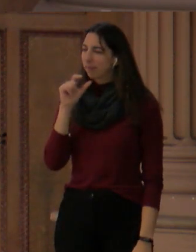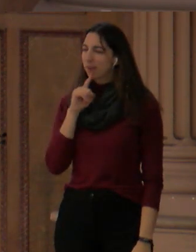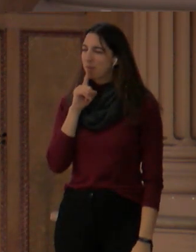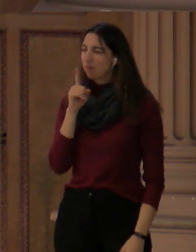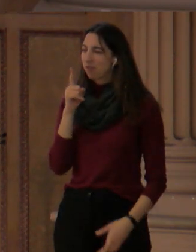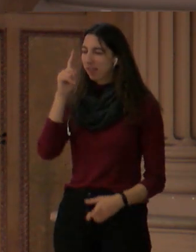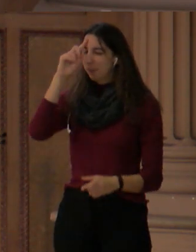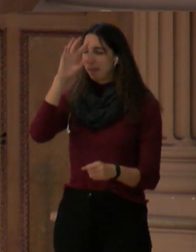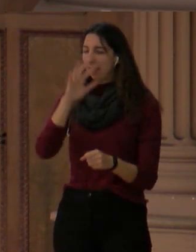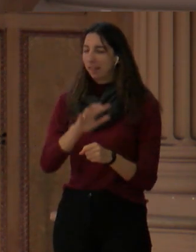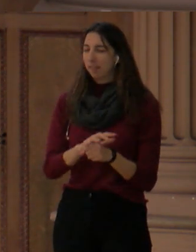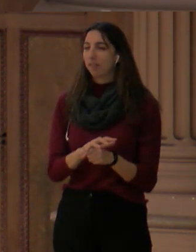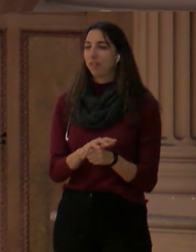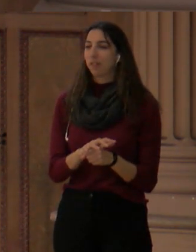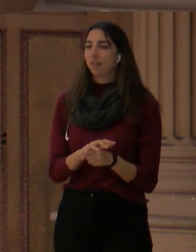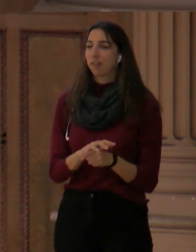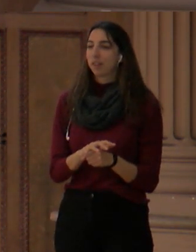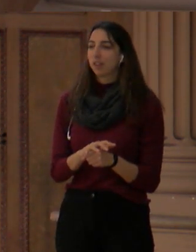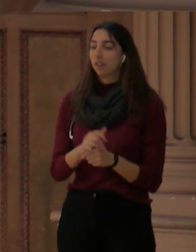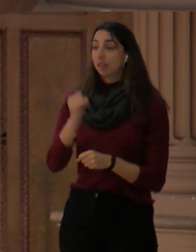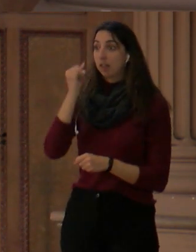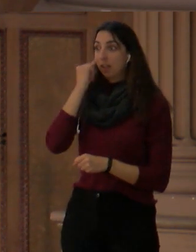believe this stuff would be to be thrilled with it.